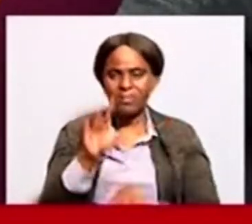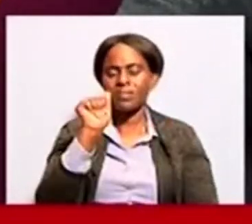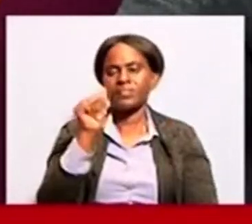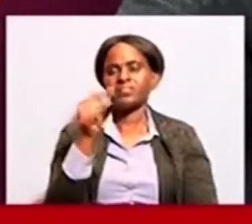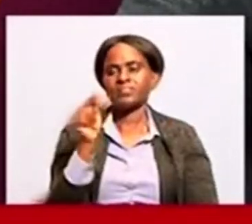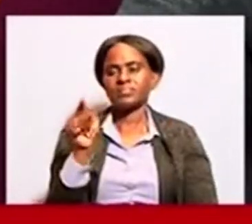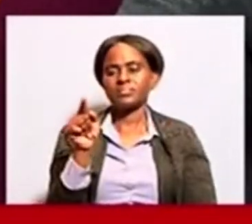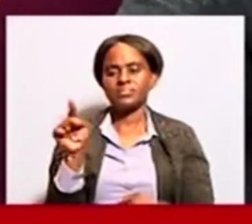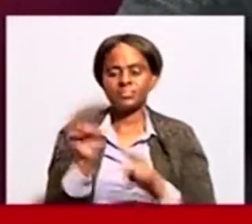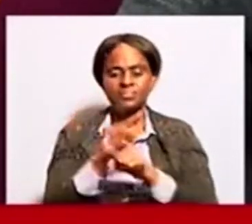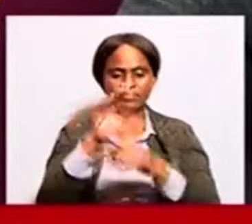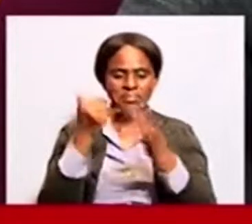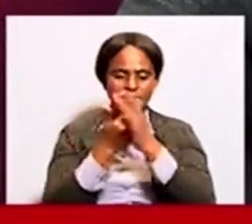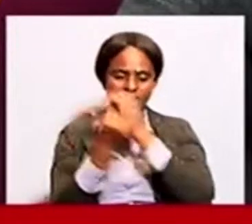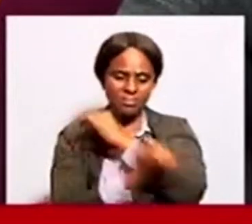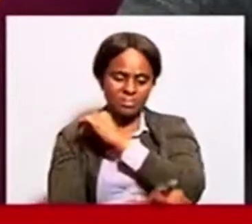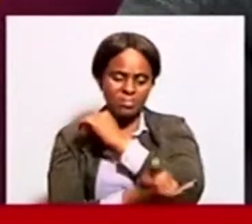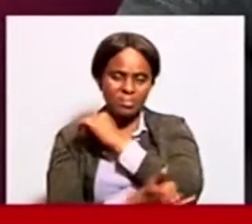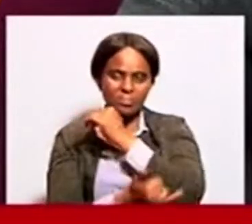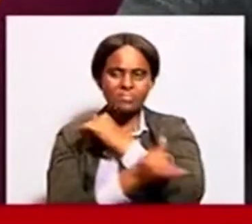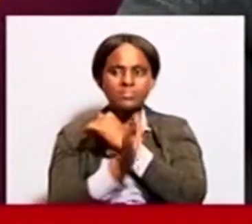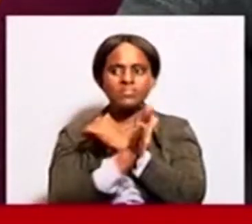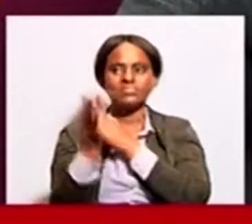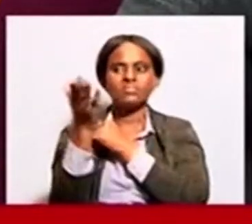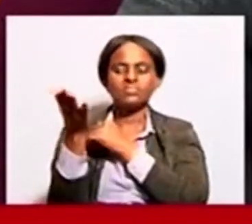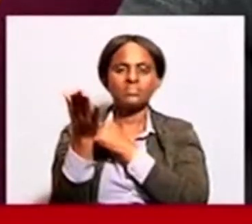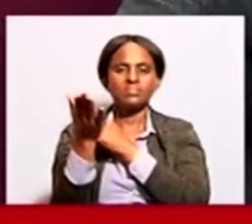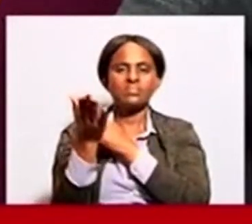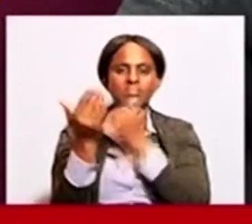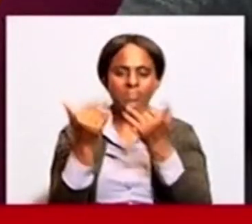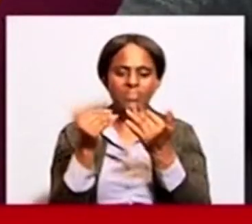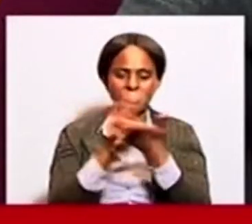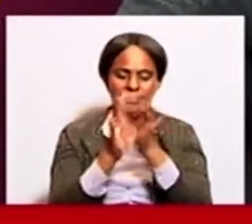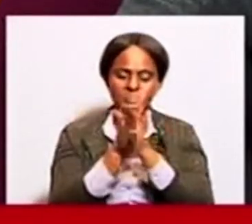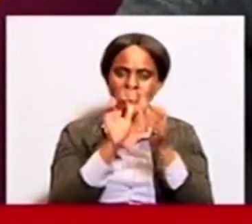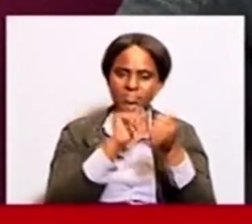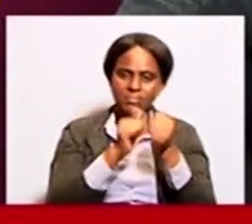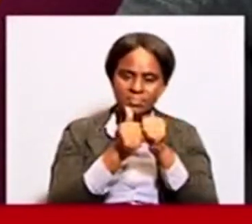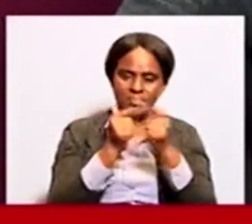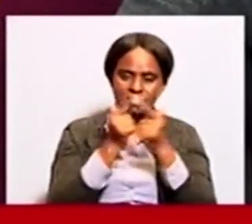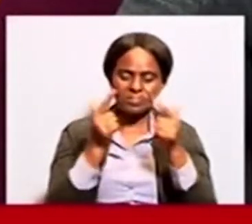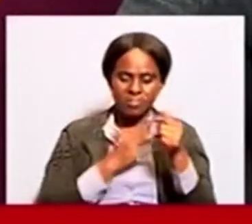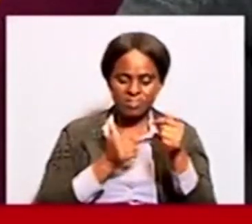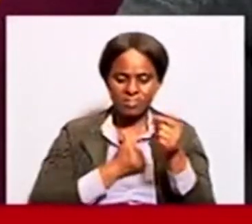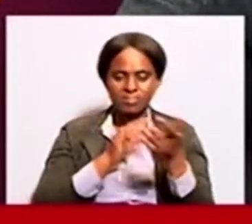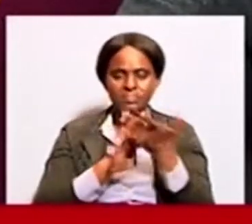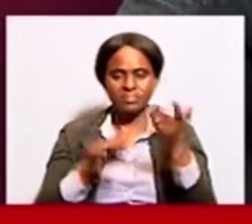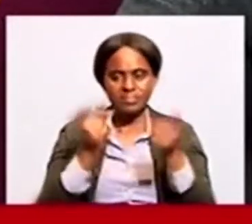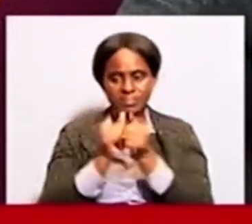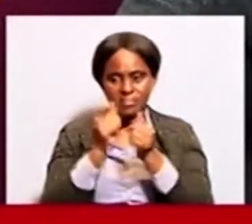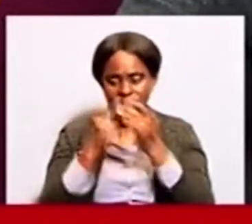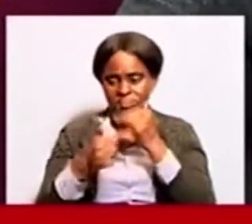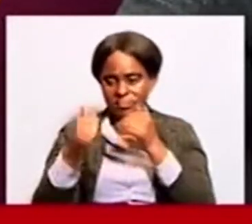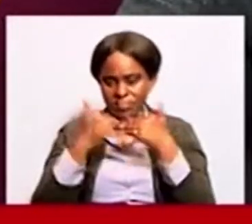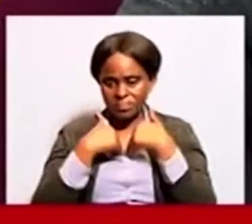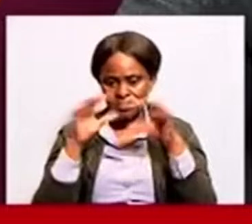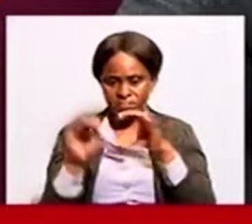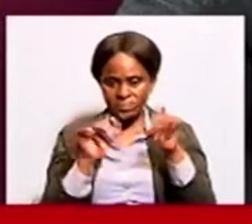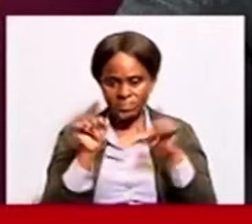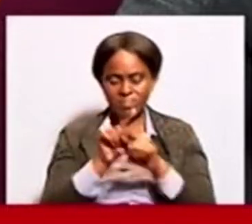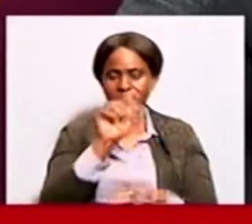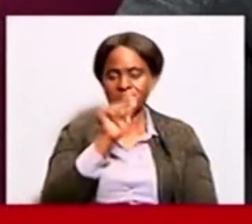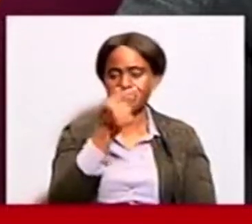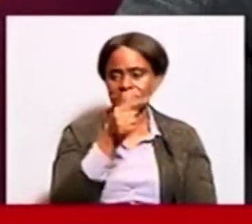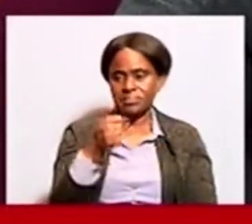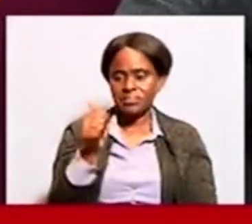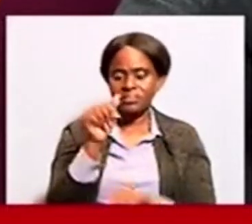And the entire country was going there. So it became a problem. I would like to believe that with what you have done, even Attorney General will